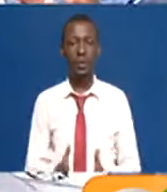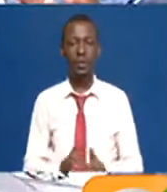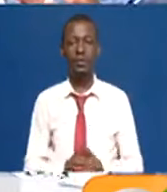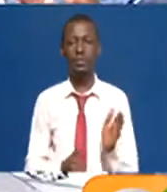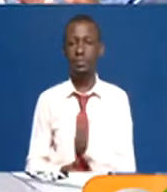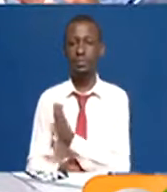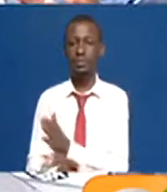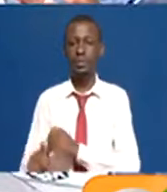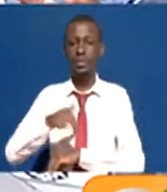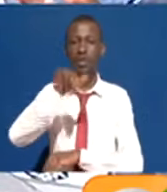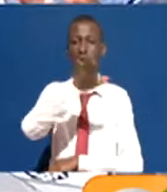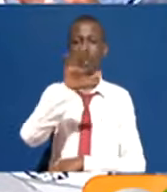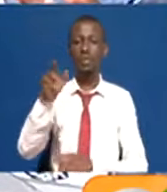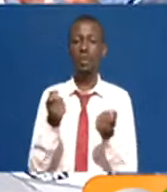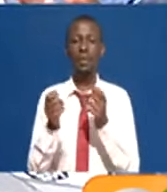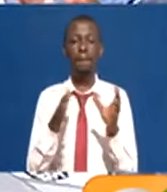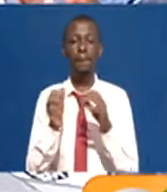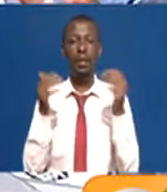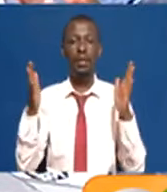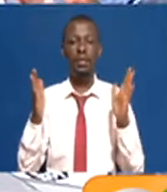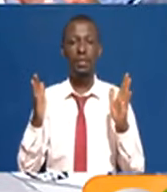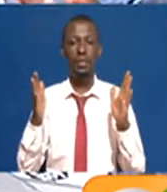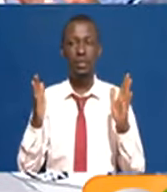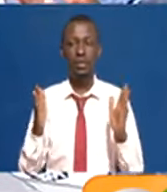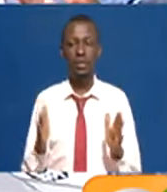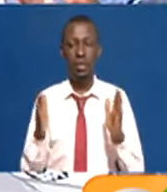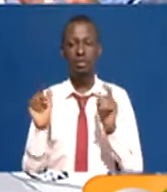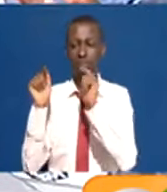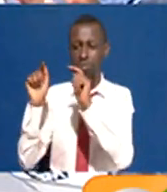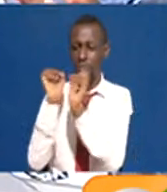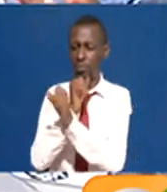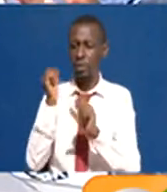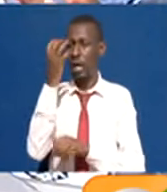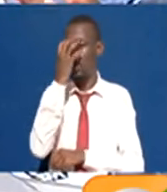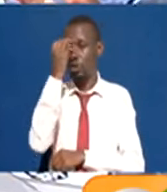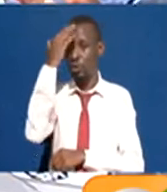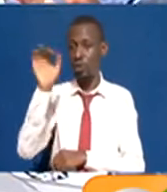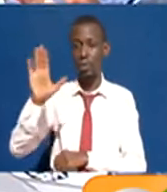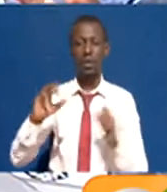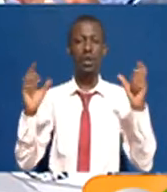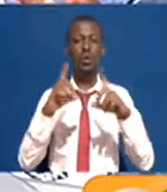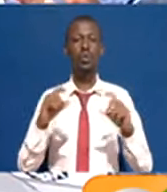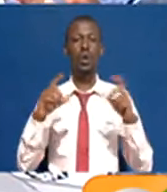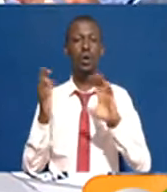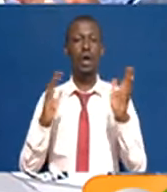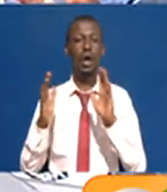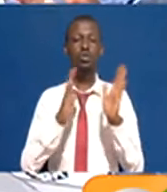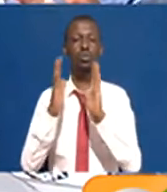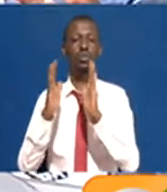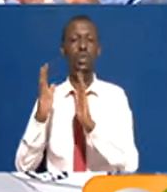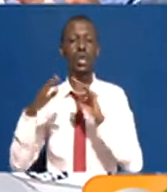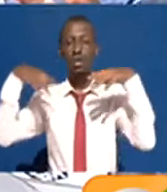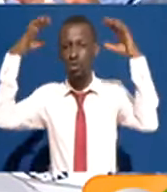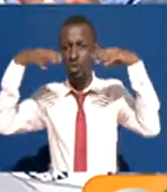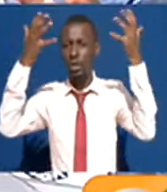National Assembly Minority Leader Opiyo Wandayi has slammed President William Ruto over his remarks on El Nino preparedness